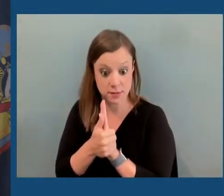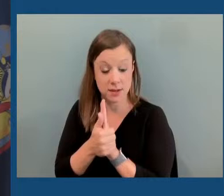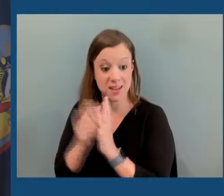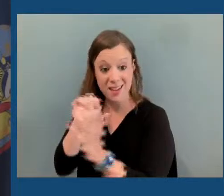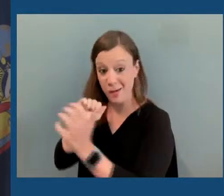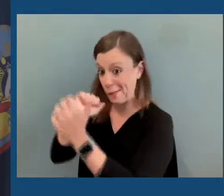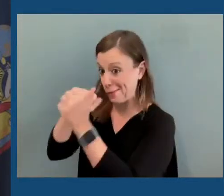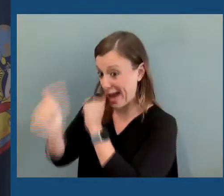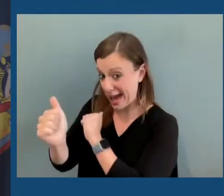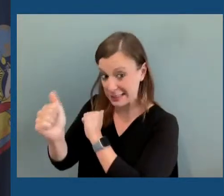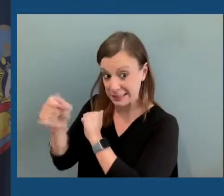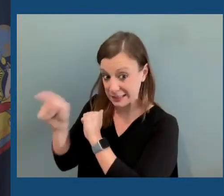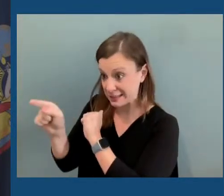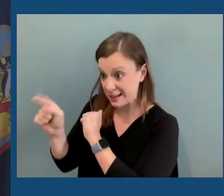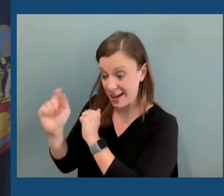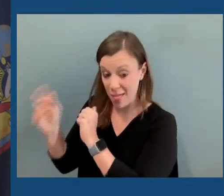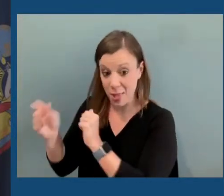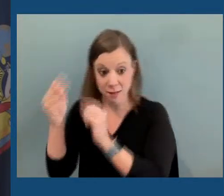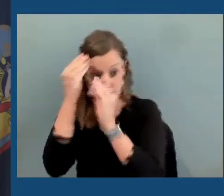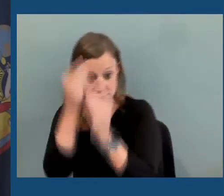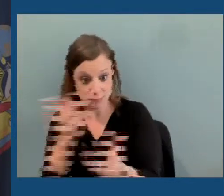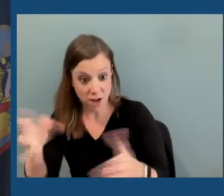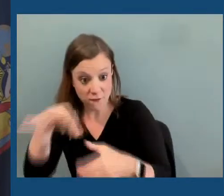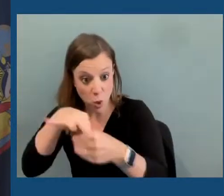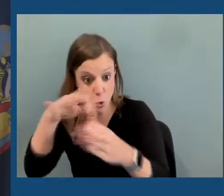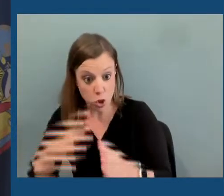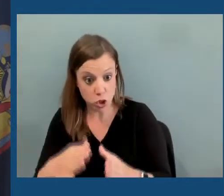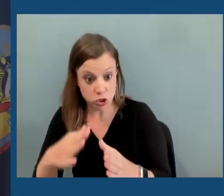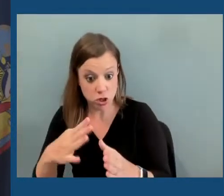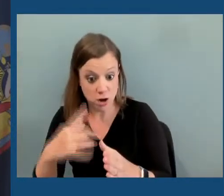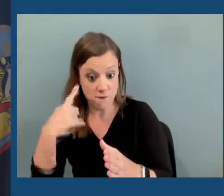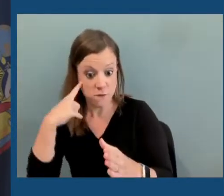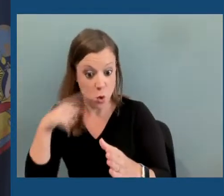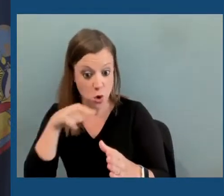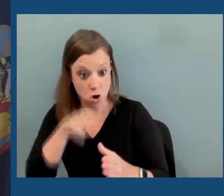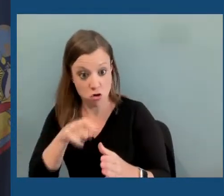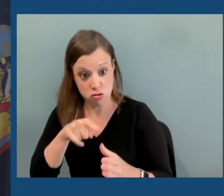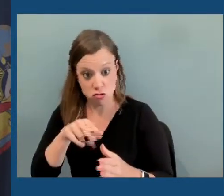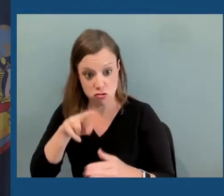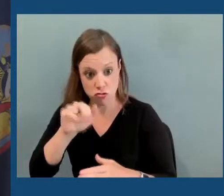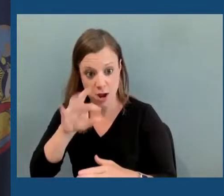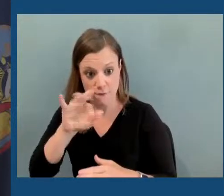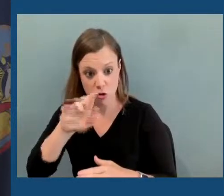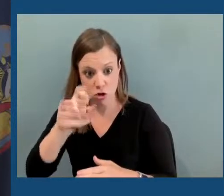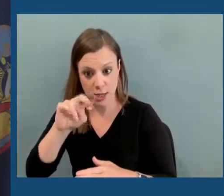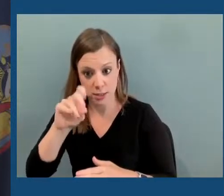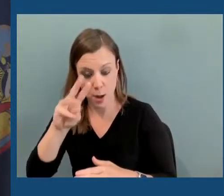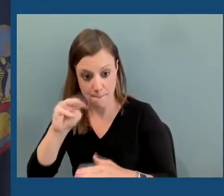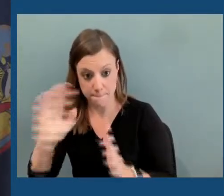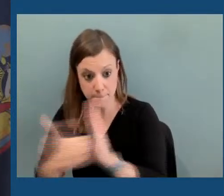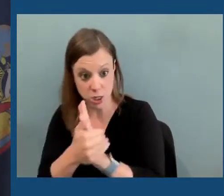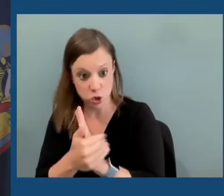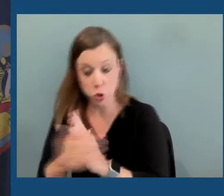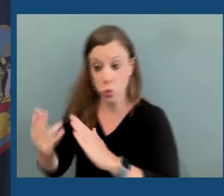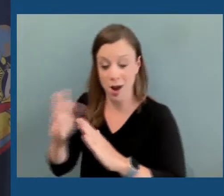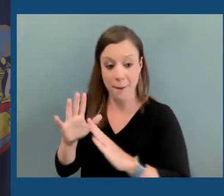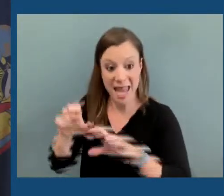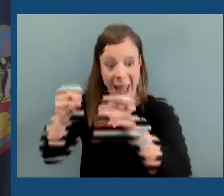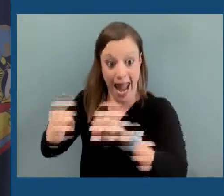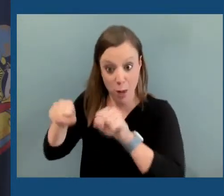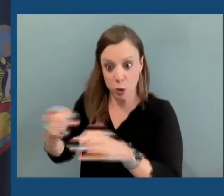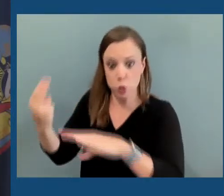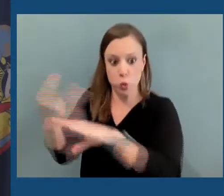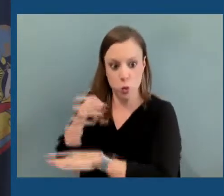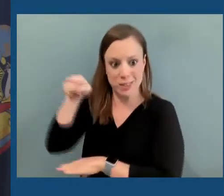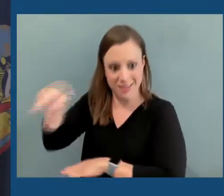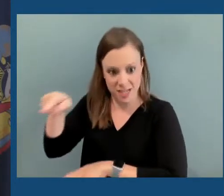as a referendum in order to have another use in that property. But Watertown isn't in the I know, I'm just saying, so there's a high concentration in the